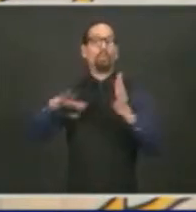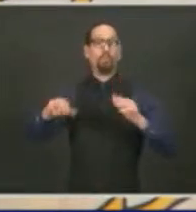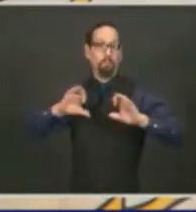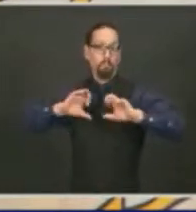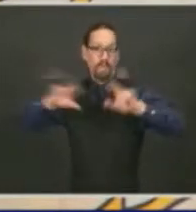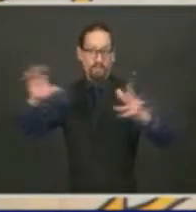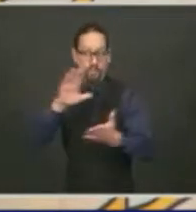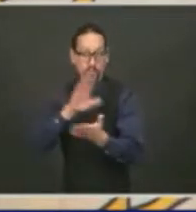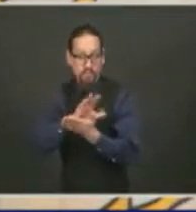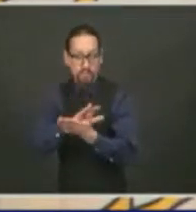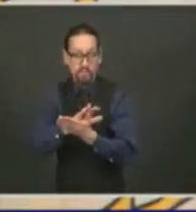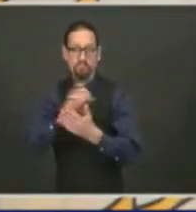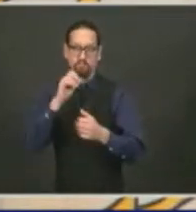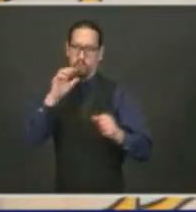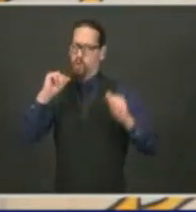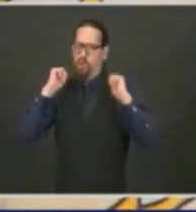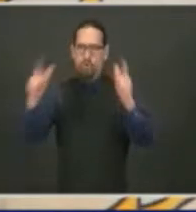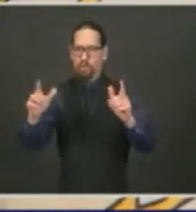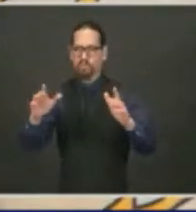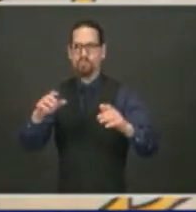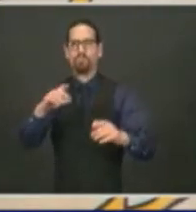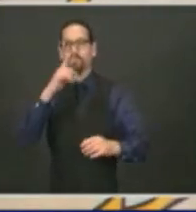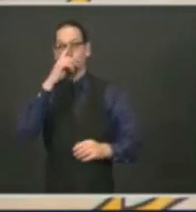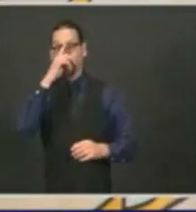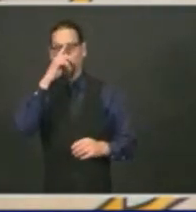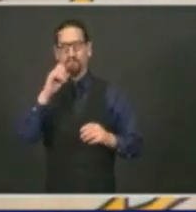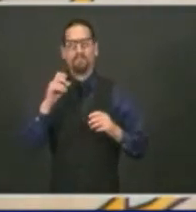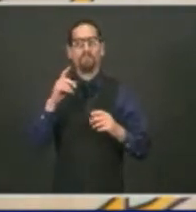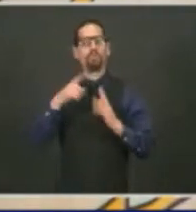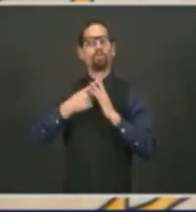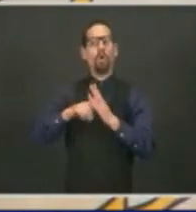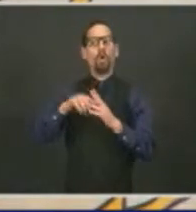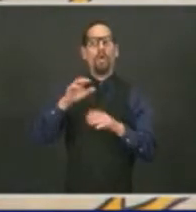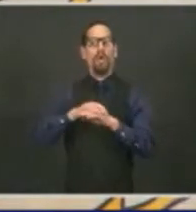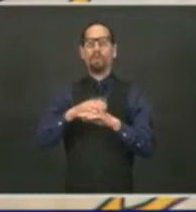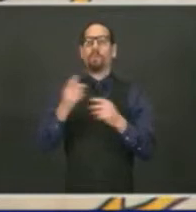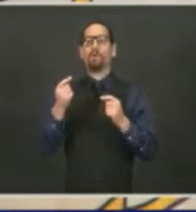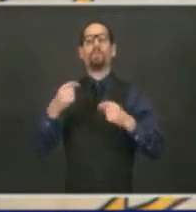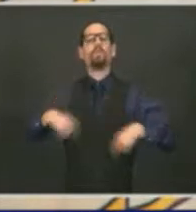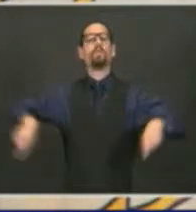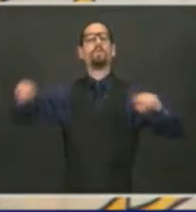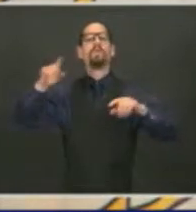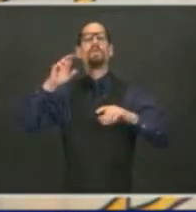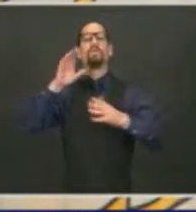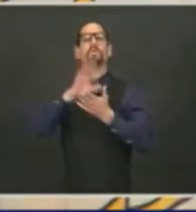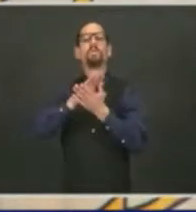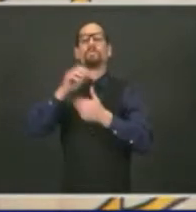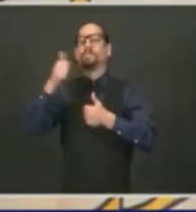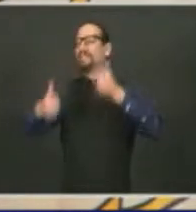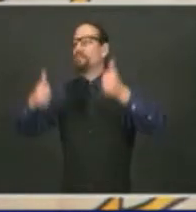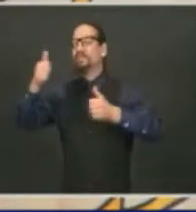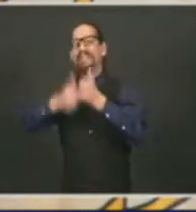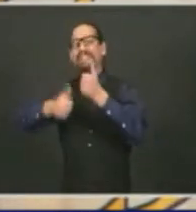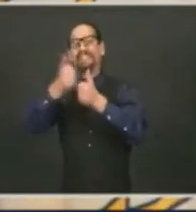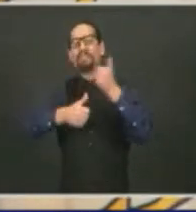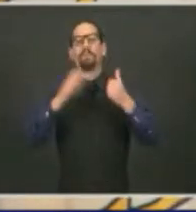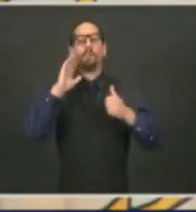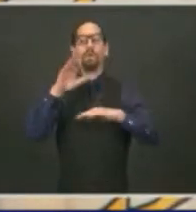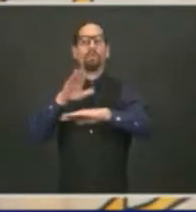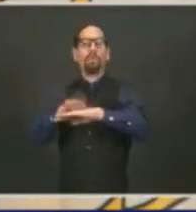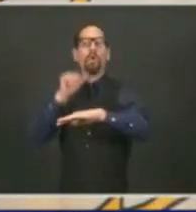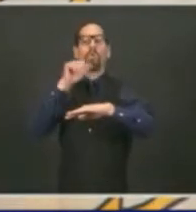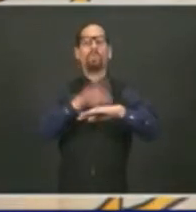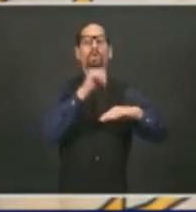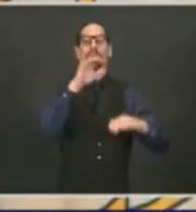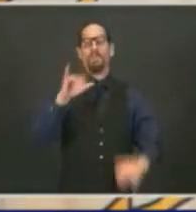schools to begin bringing the kids back by January 7th, and we want everybody